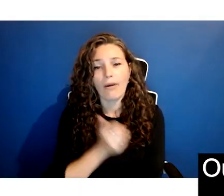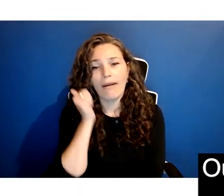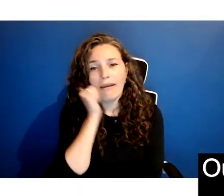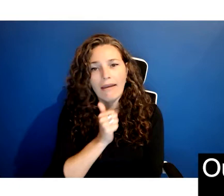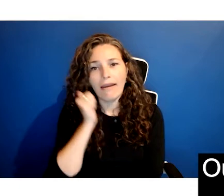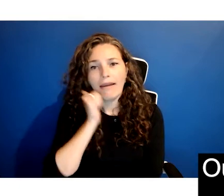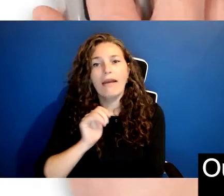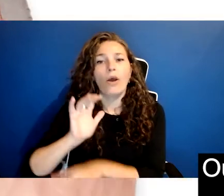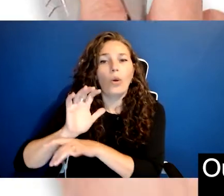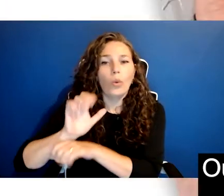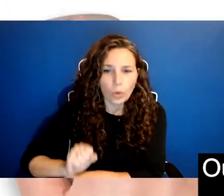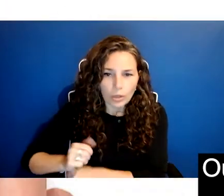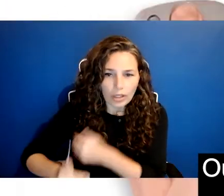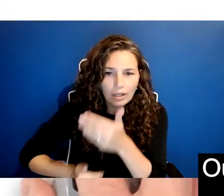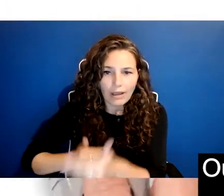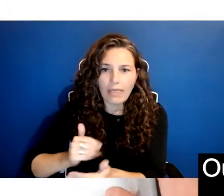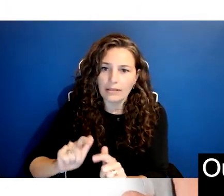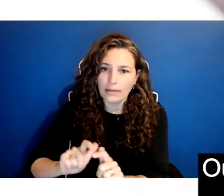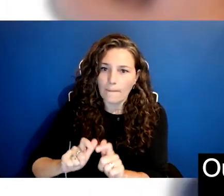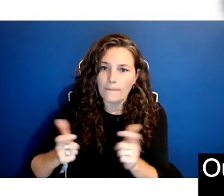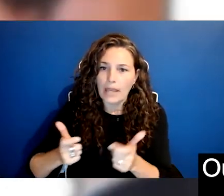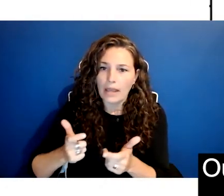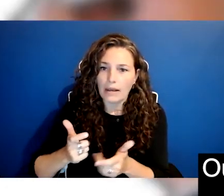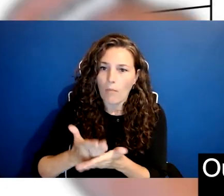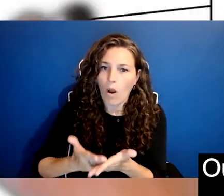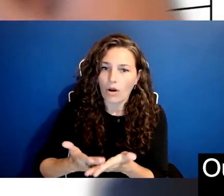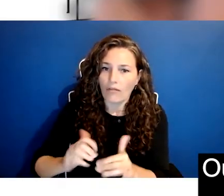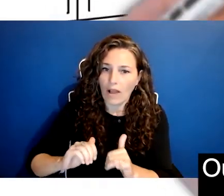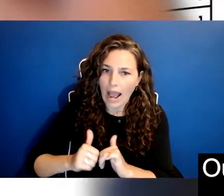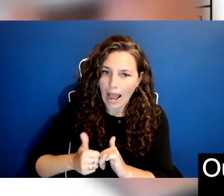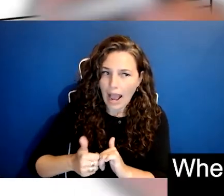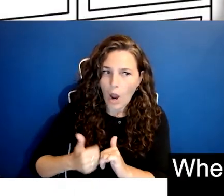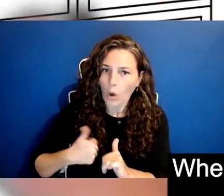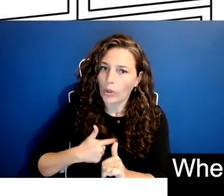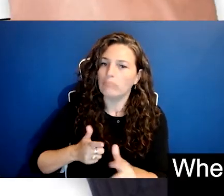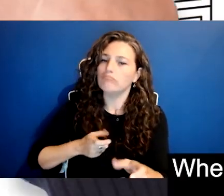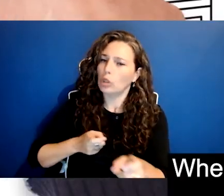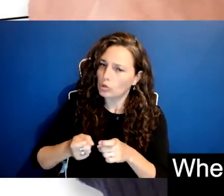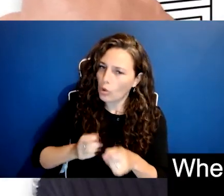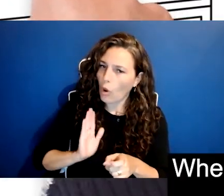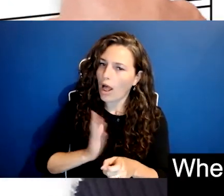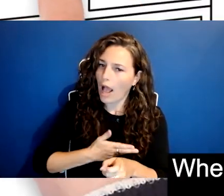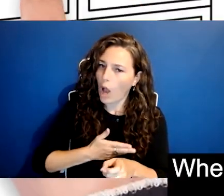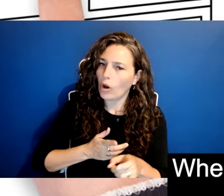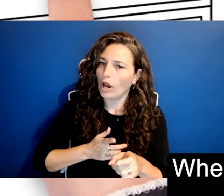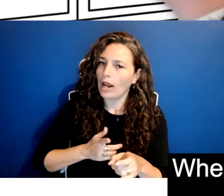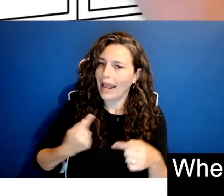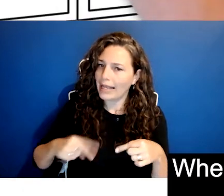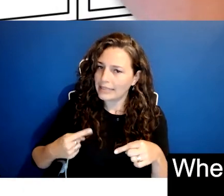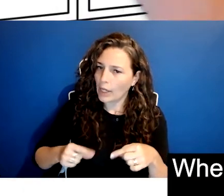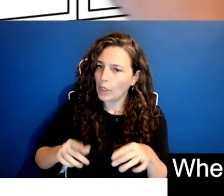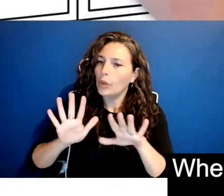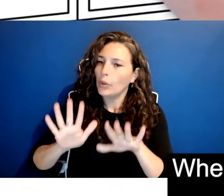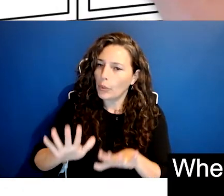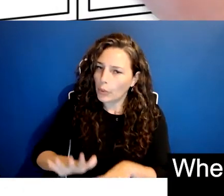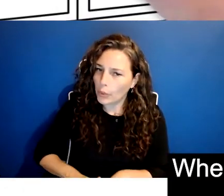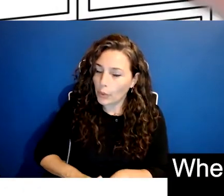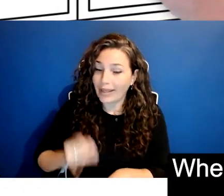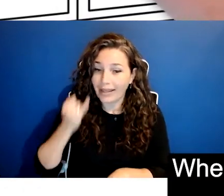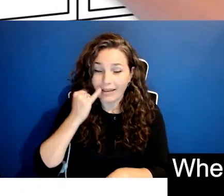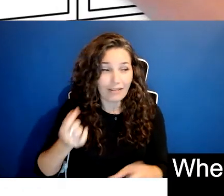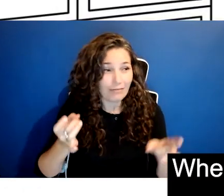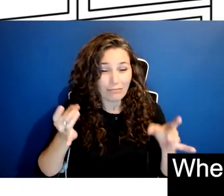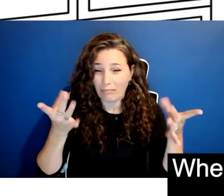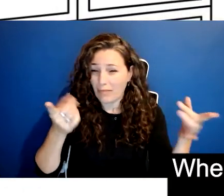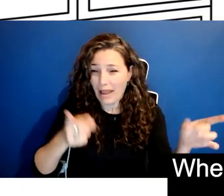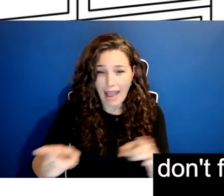Our daily routines can be a big part of what keeps our anxiety under control. When a disaster happens, keep as much of your daily routine as